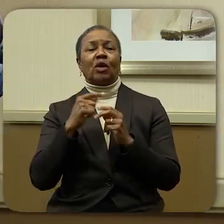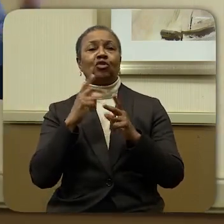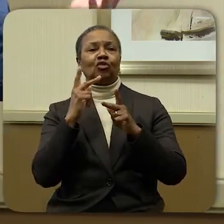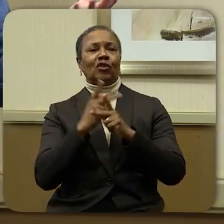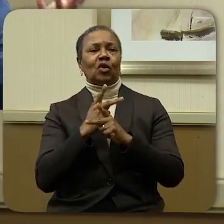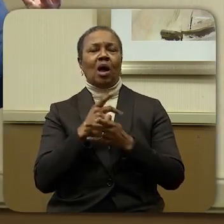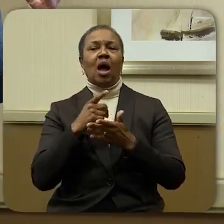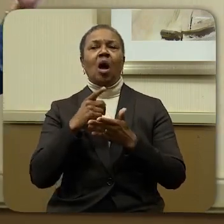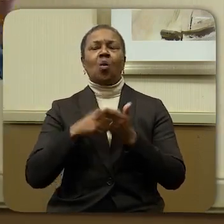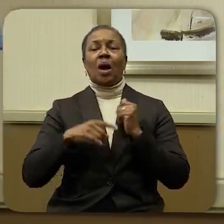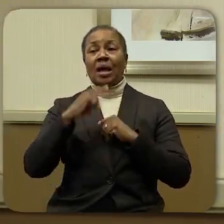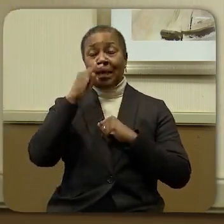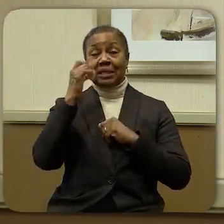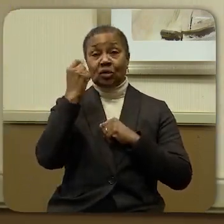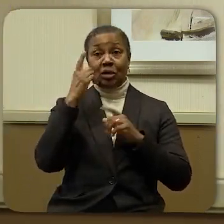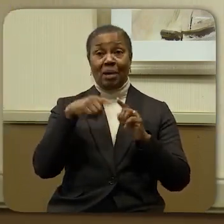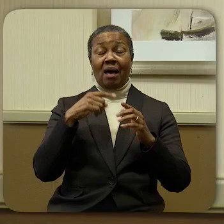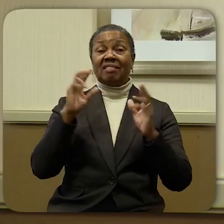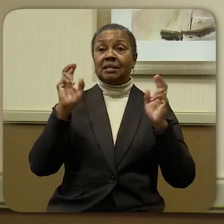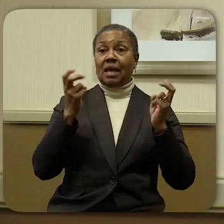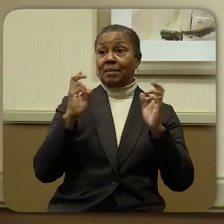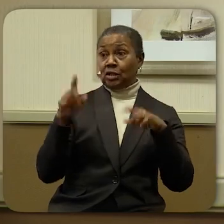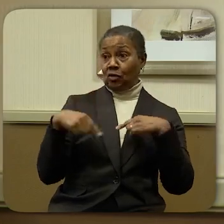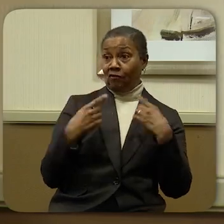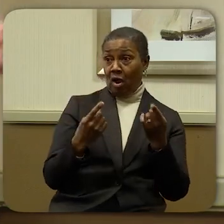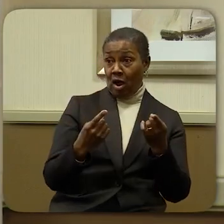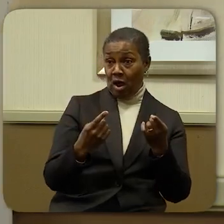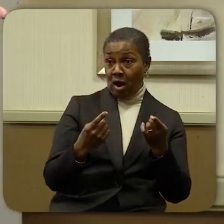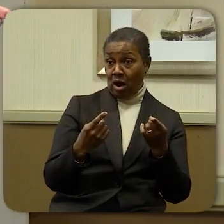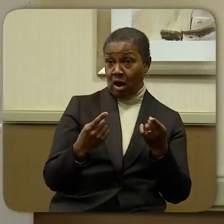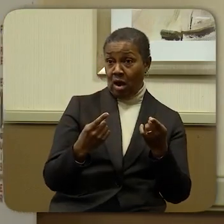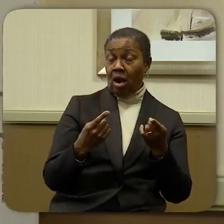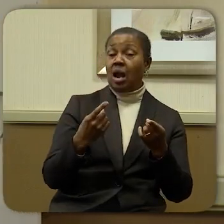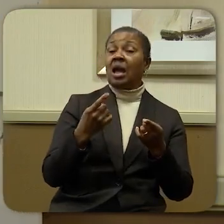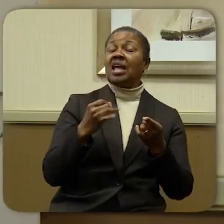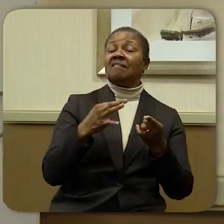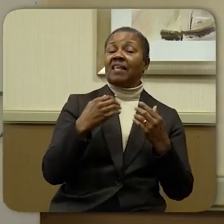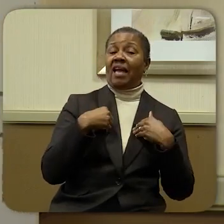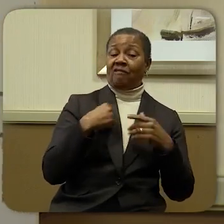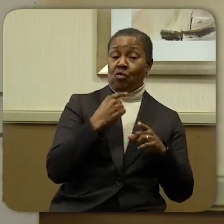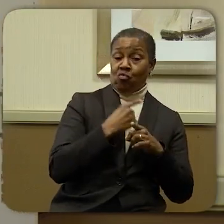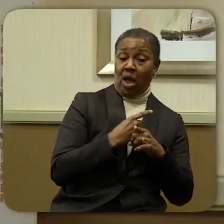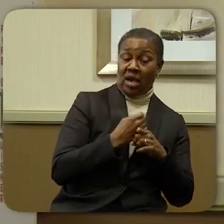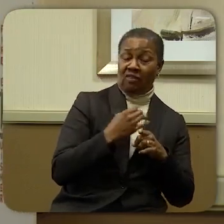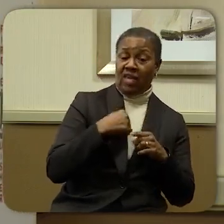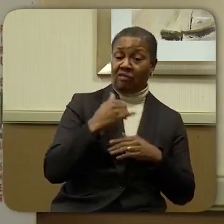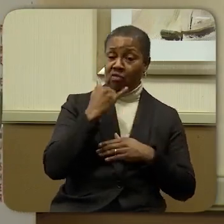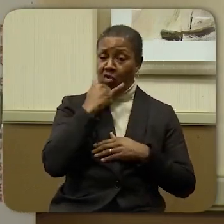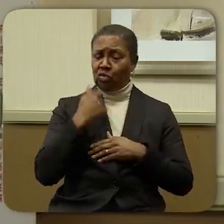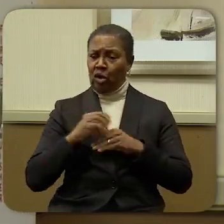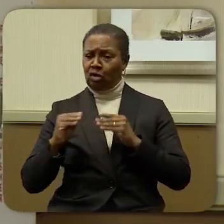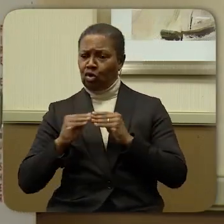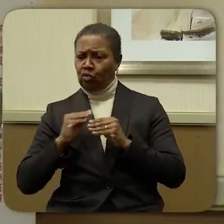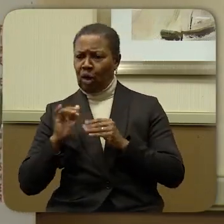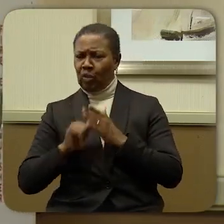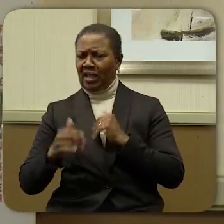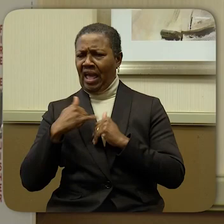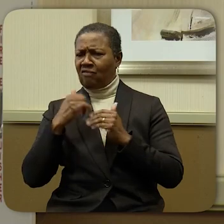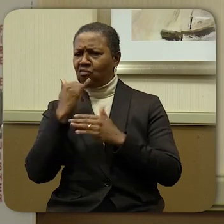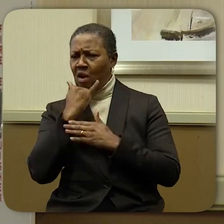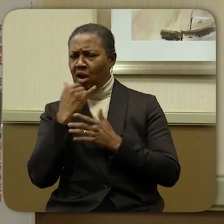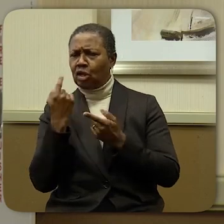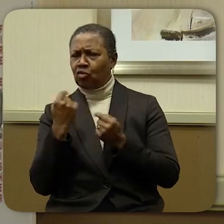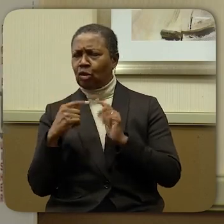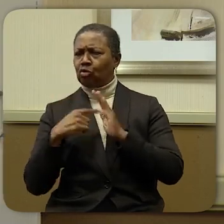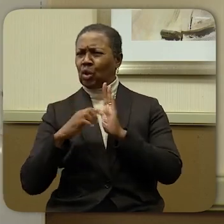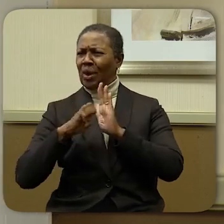out what kids understand about this topic so far, correcting any of that, and then being able to show other examples, because maybe